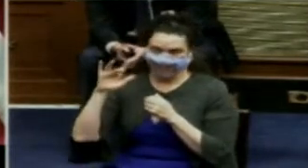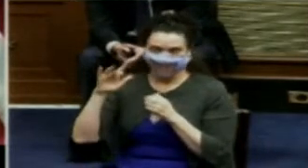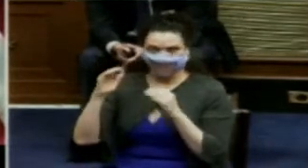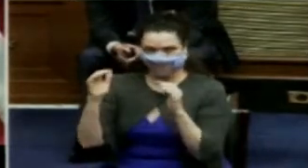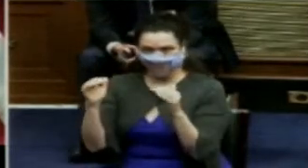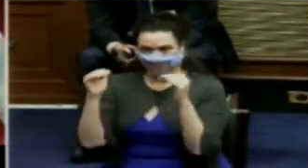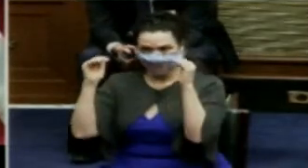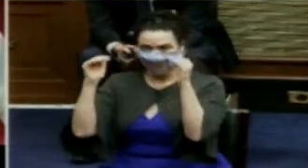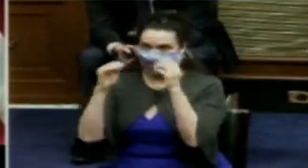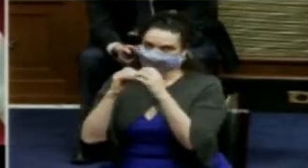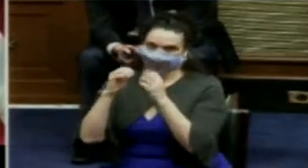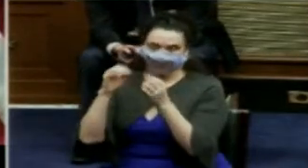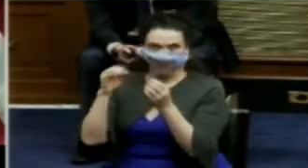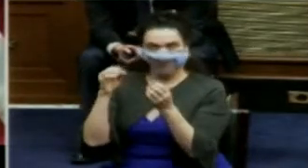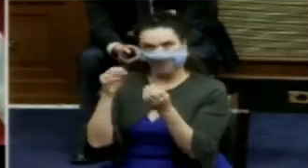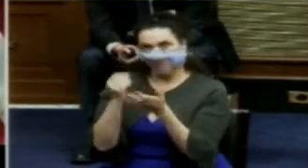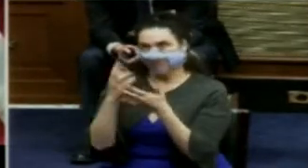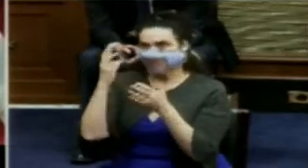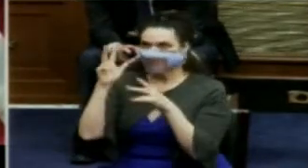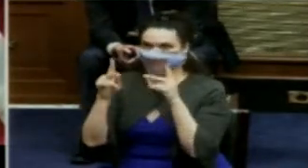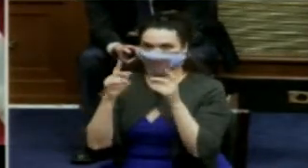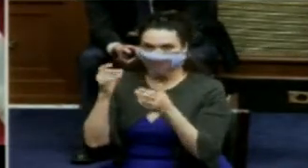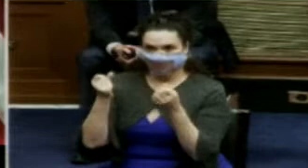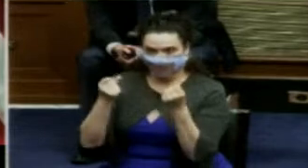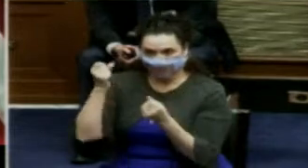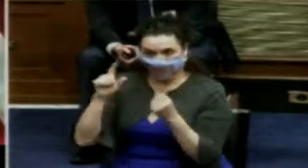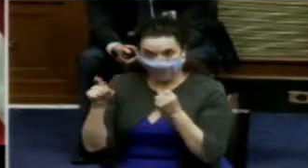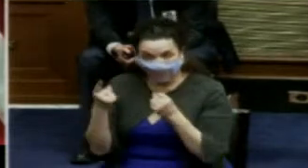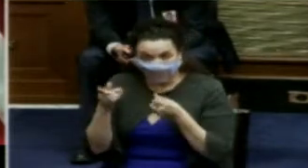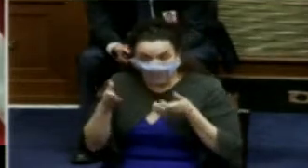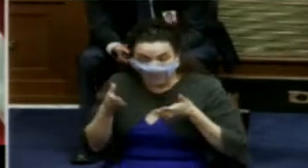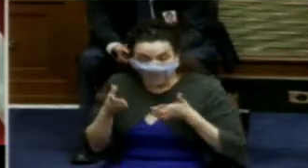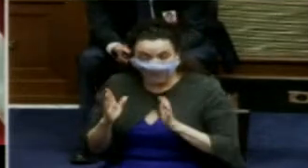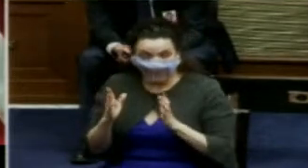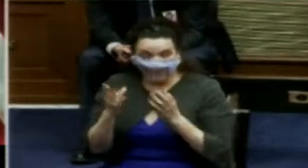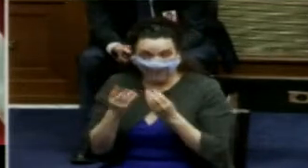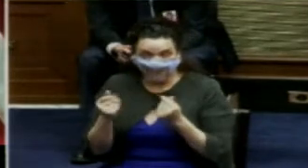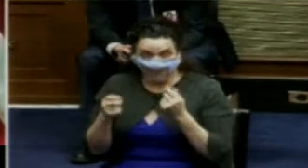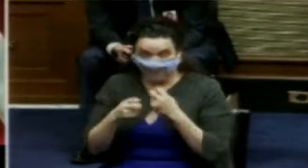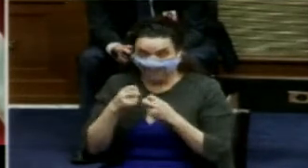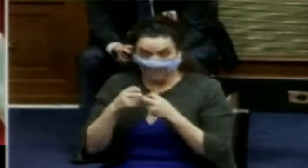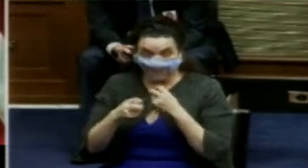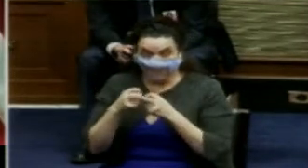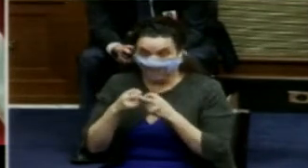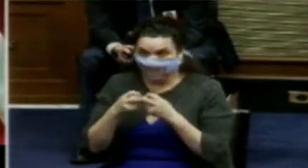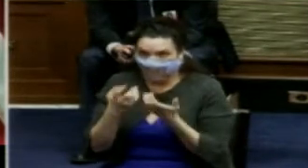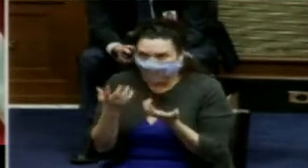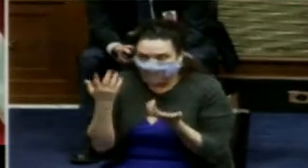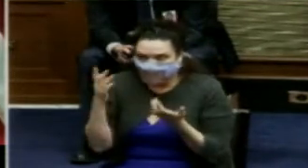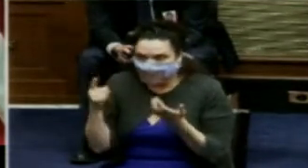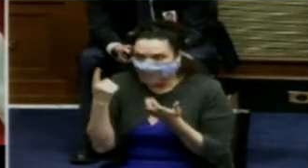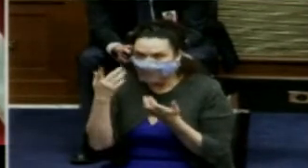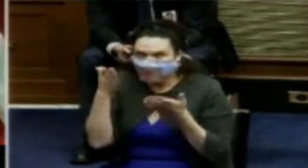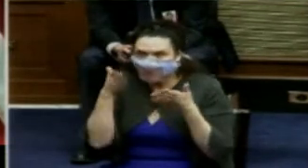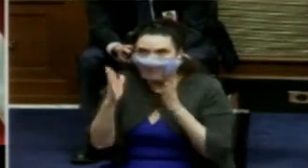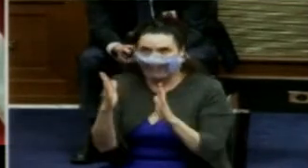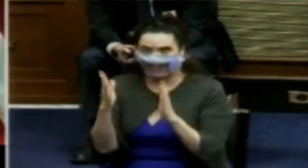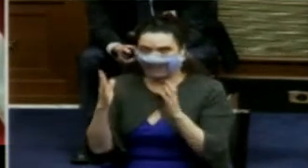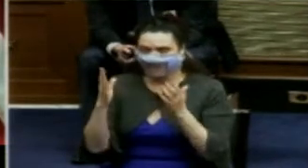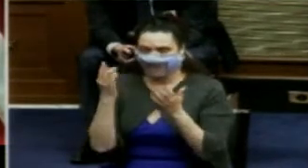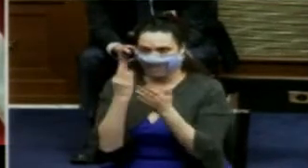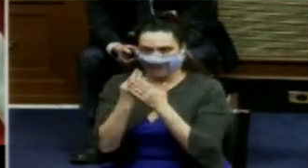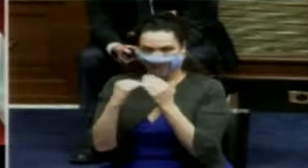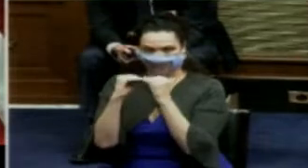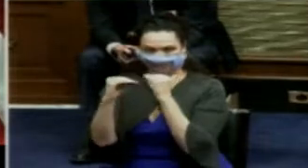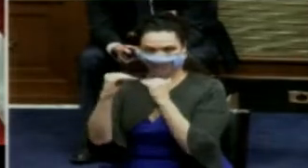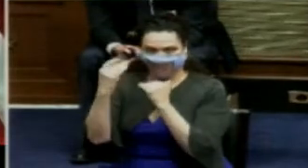only way the solvency of Mayor Bowser is because of the federal subsidies that subsidize the city. They have no source of